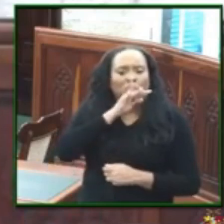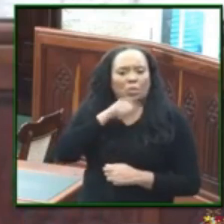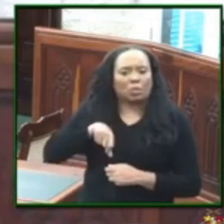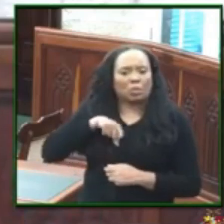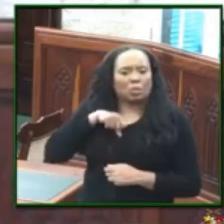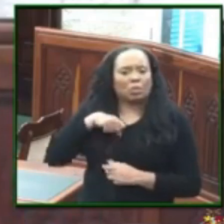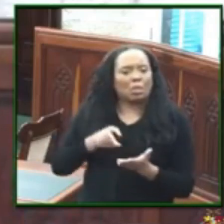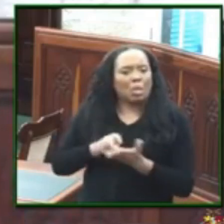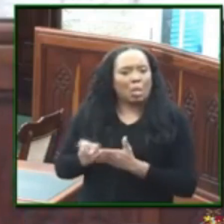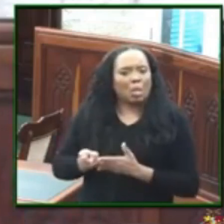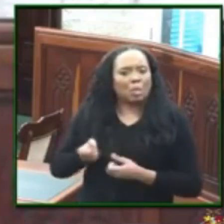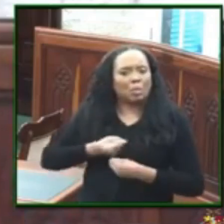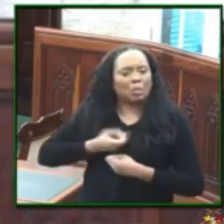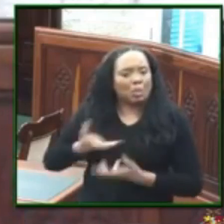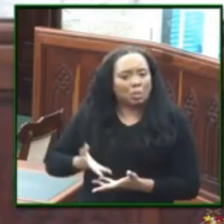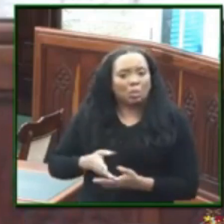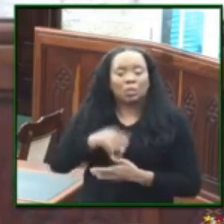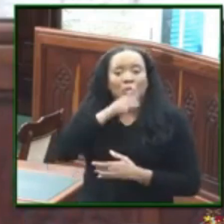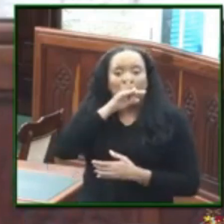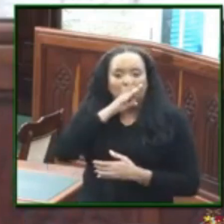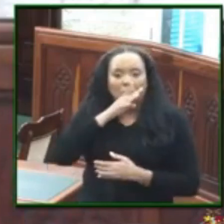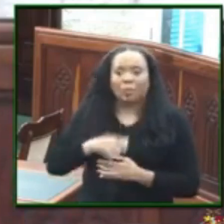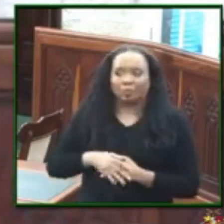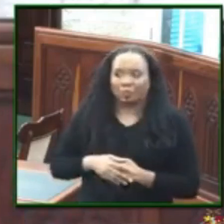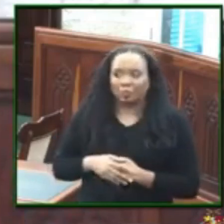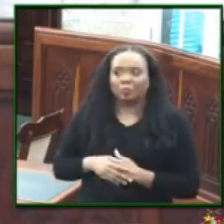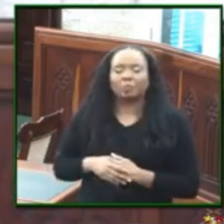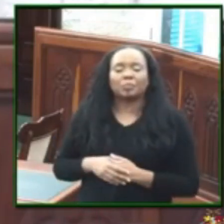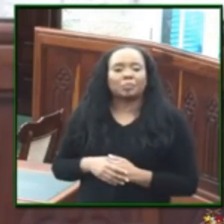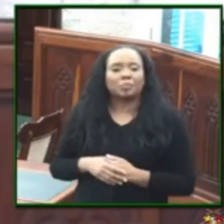meet the honorable member with that answer.